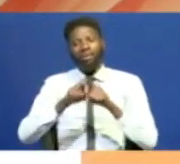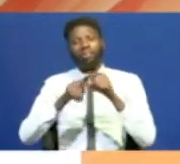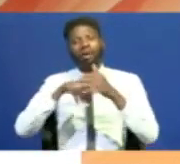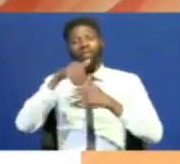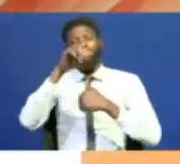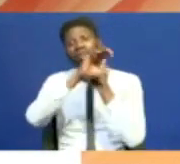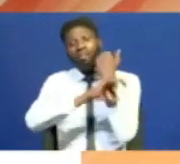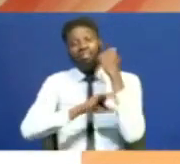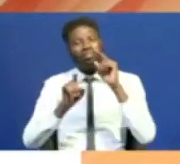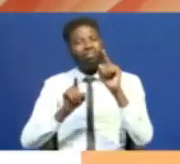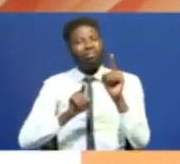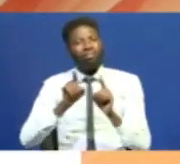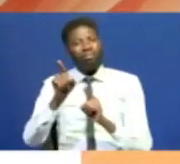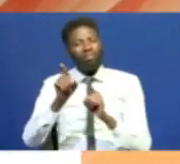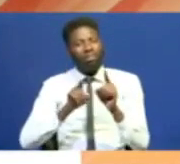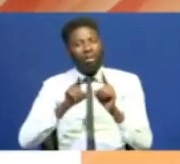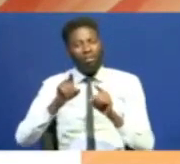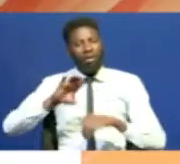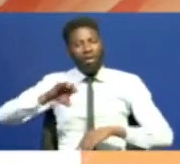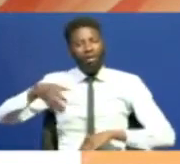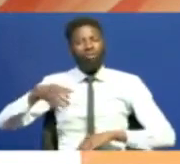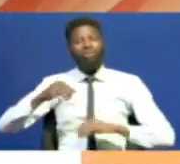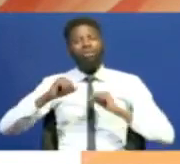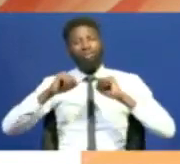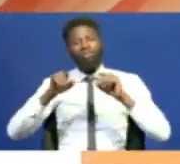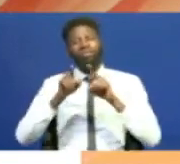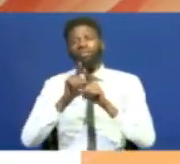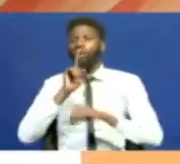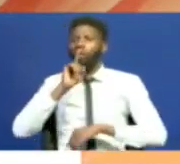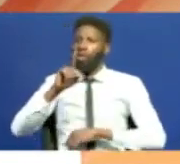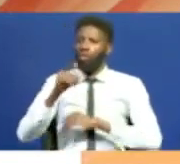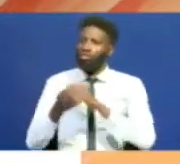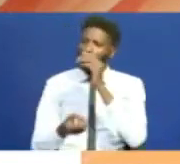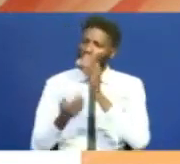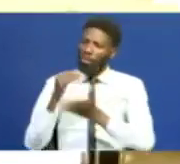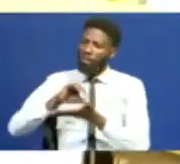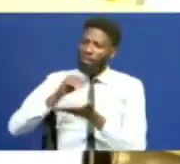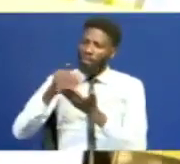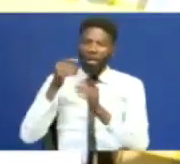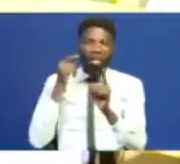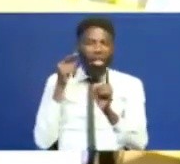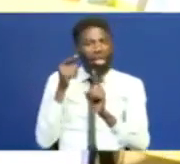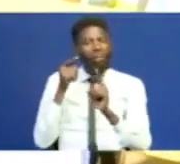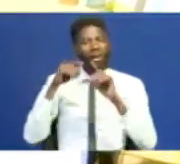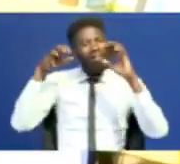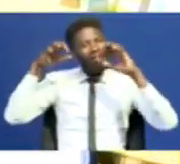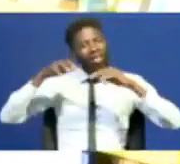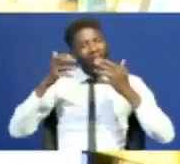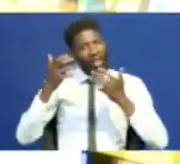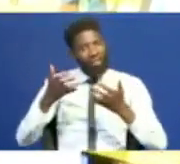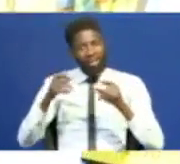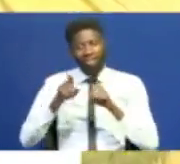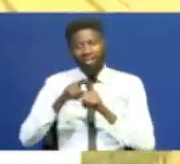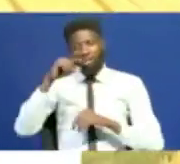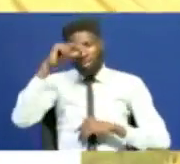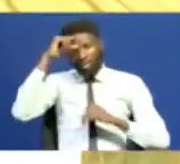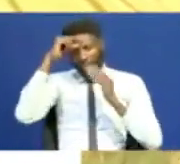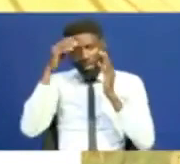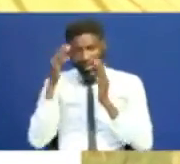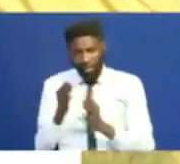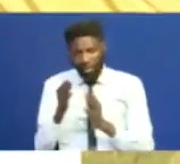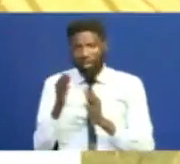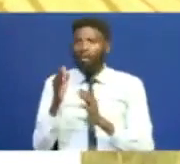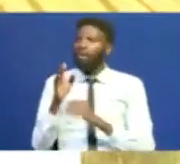a special kitty to deal with the impending El Nino. Consequently, Governor Njuki has instructed relevant departments to